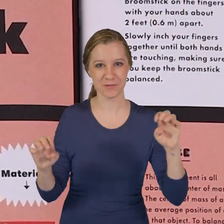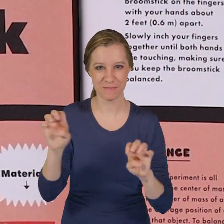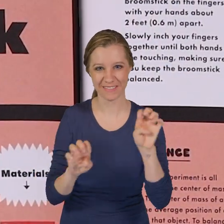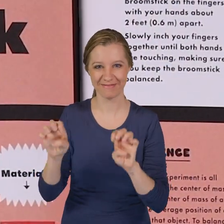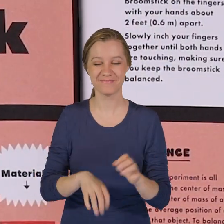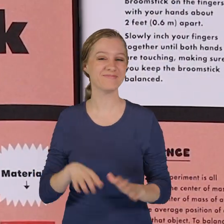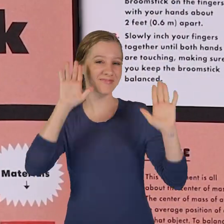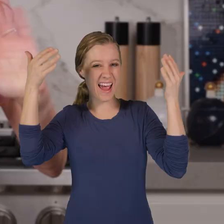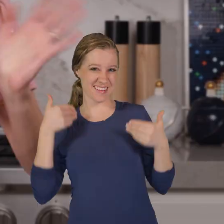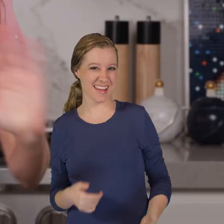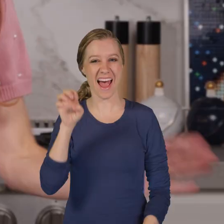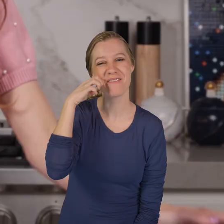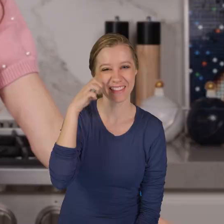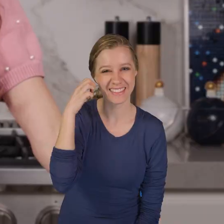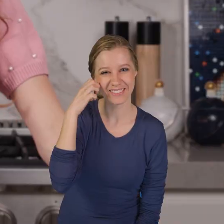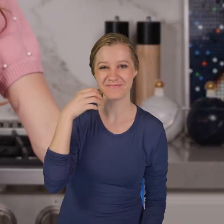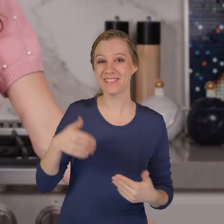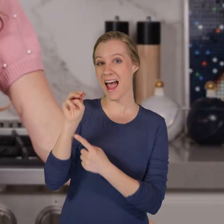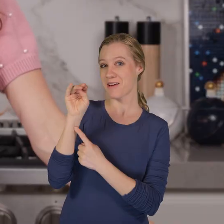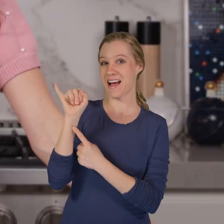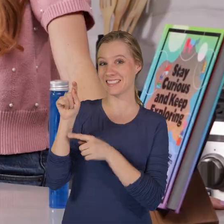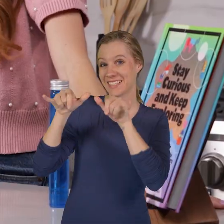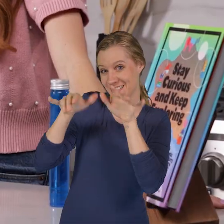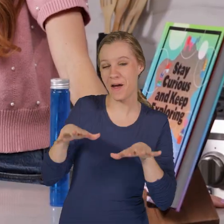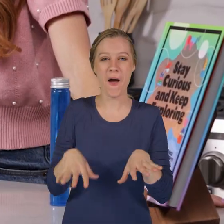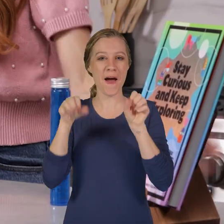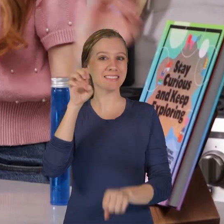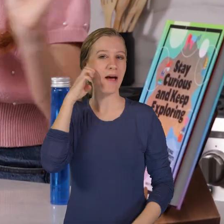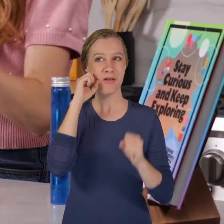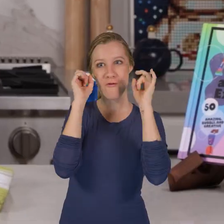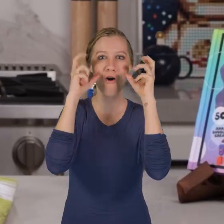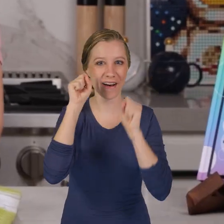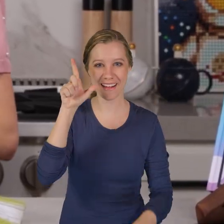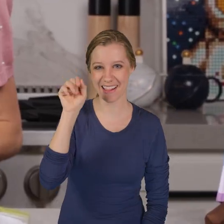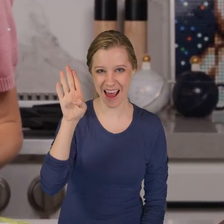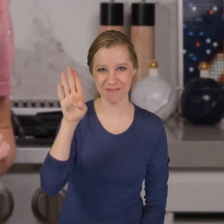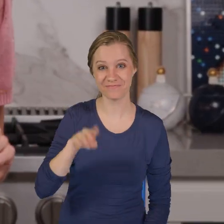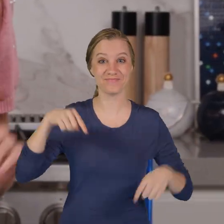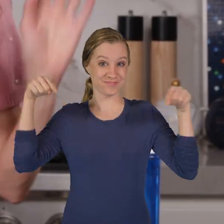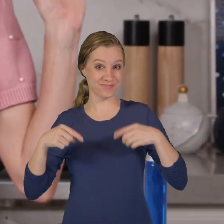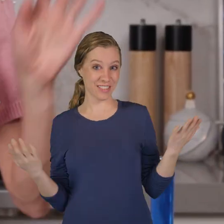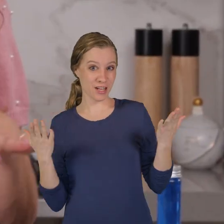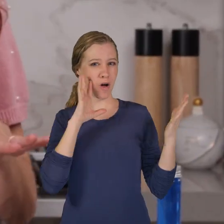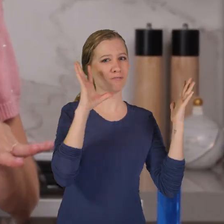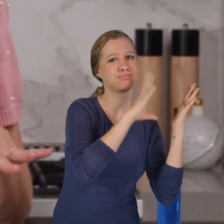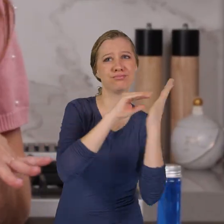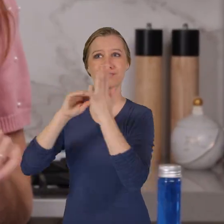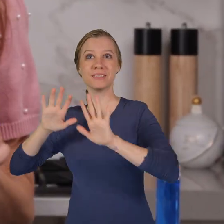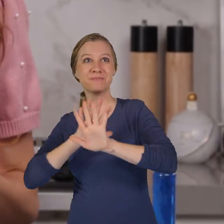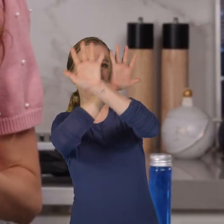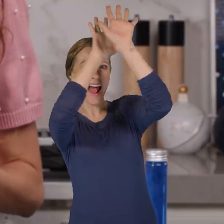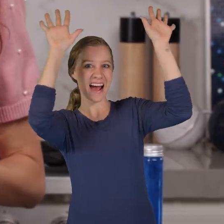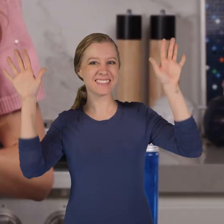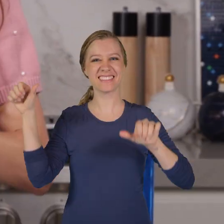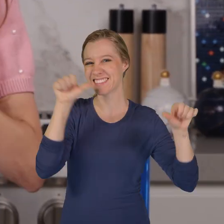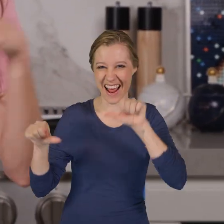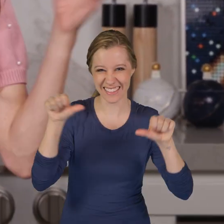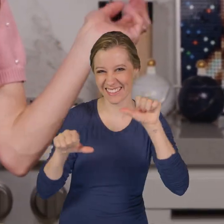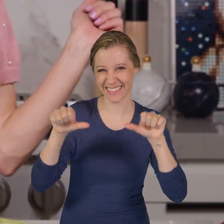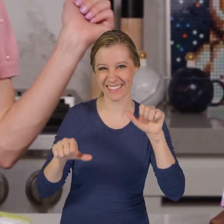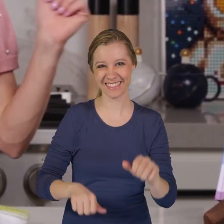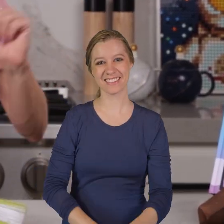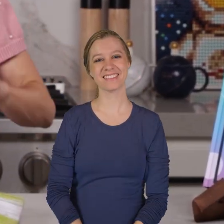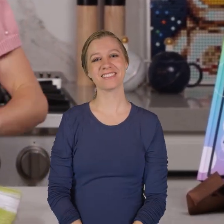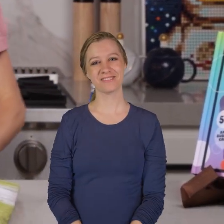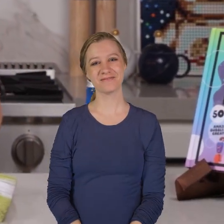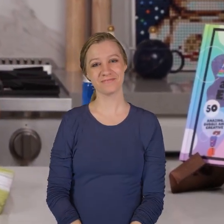the Broomstick Experiment. Hi everyone, I'm Emily Calandrelli, MIT engineer and host of Emily's Wonder Lab, and on my channel, we learn about all